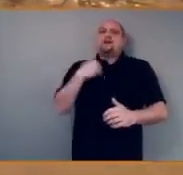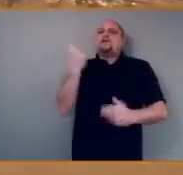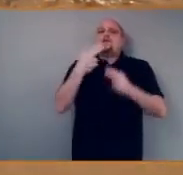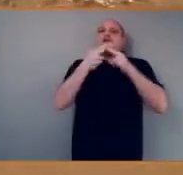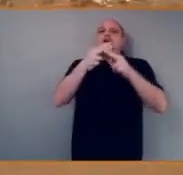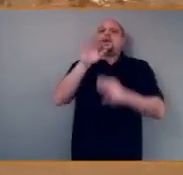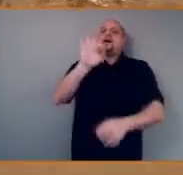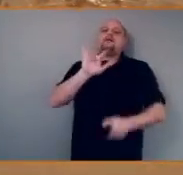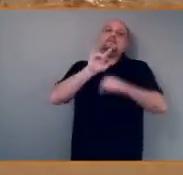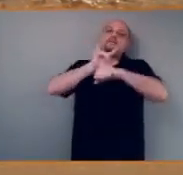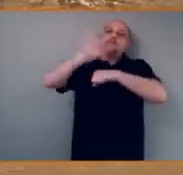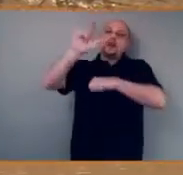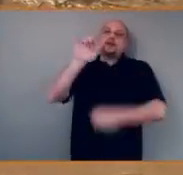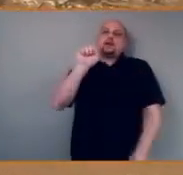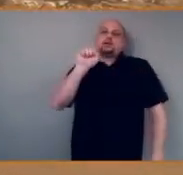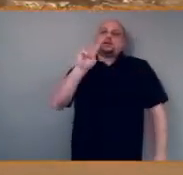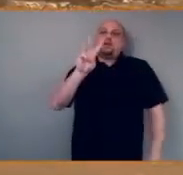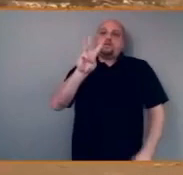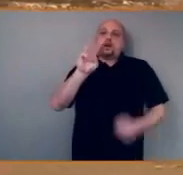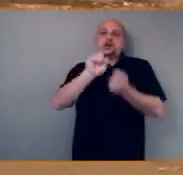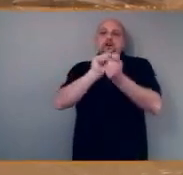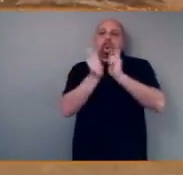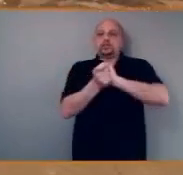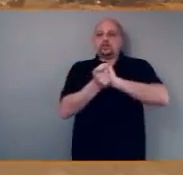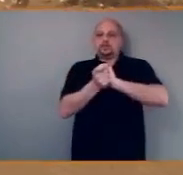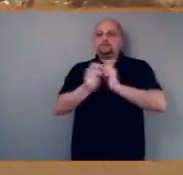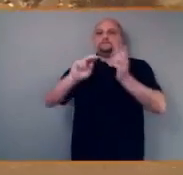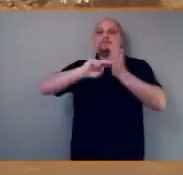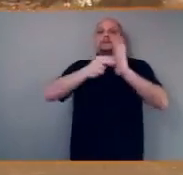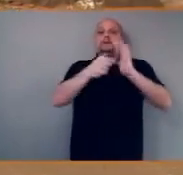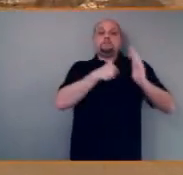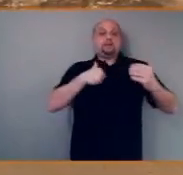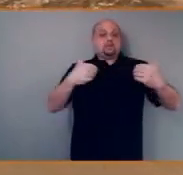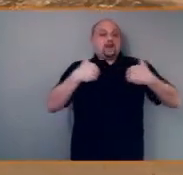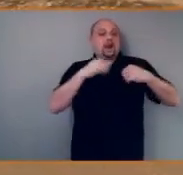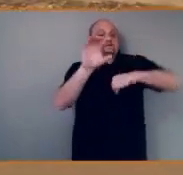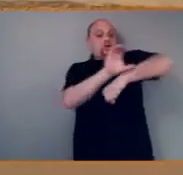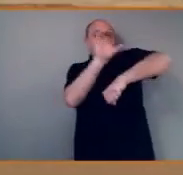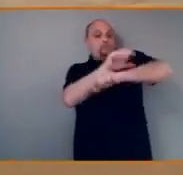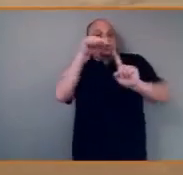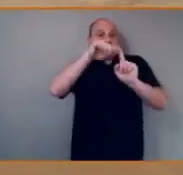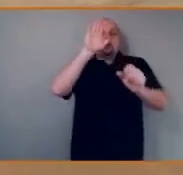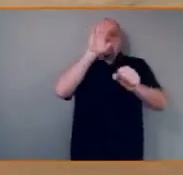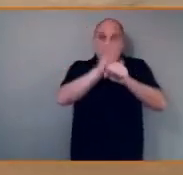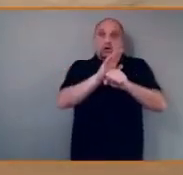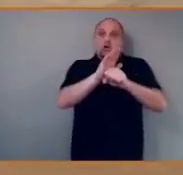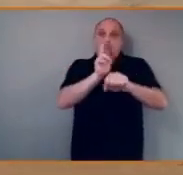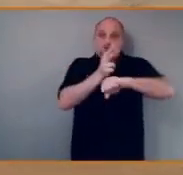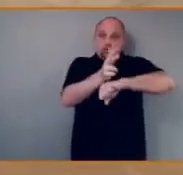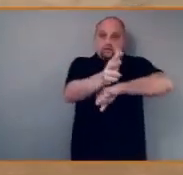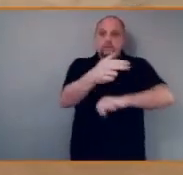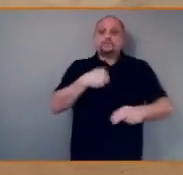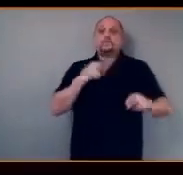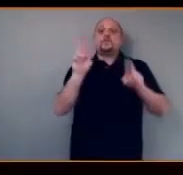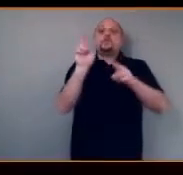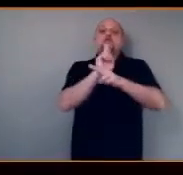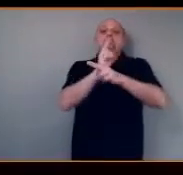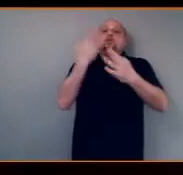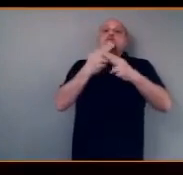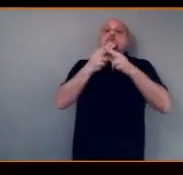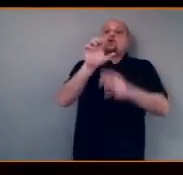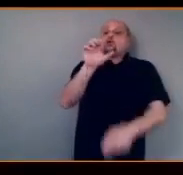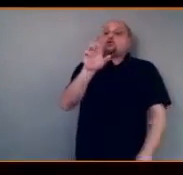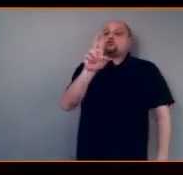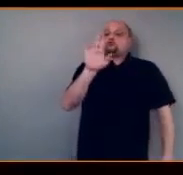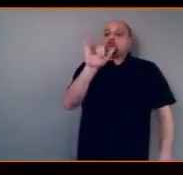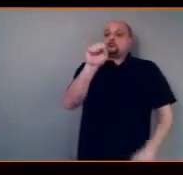flight software transition. So there's an operating system that we use on board, and we use that throughout the cruise phase of the mission.